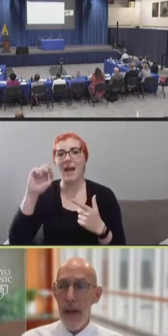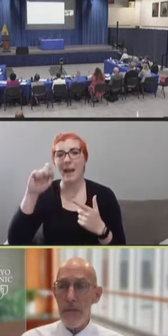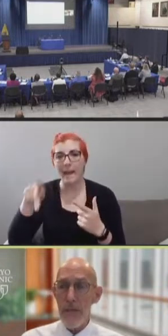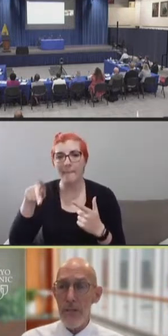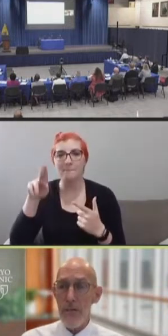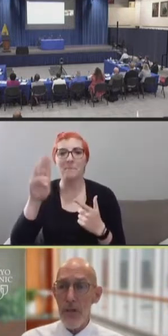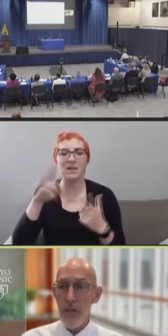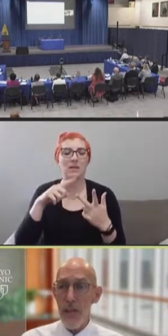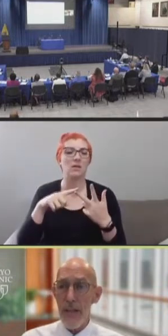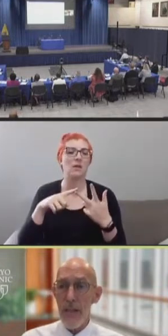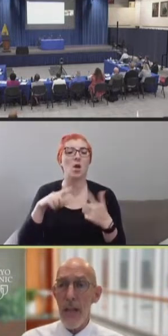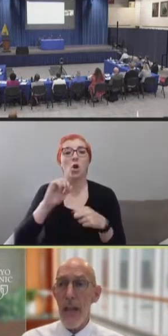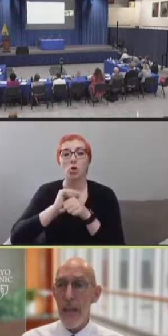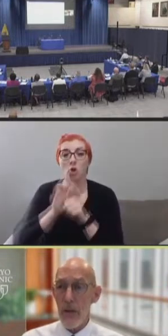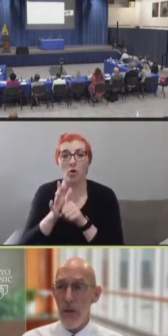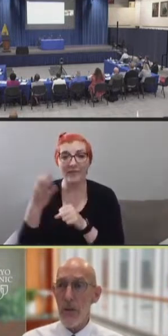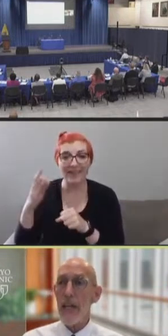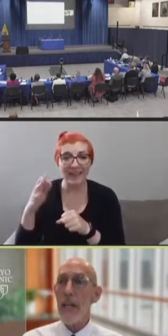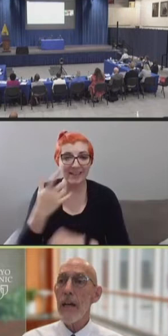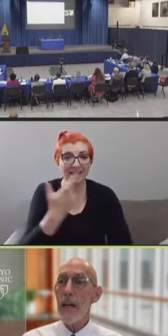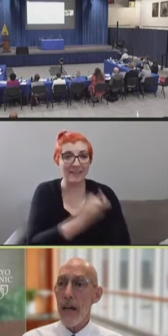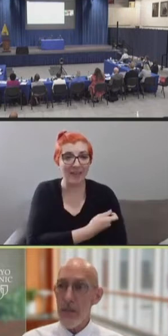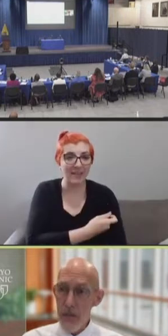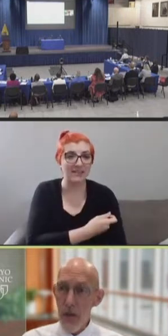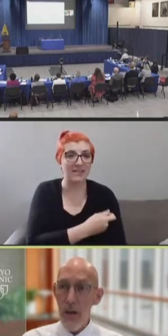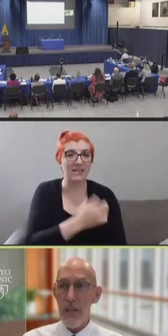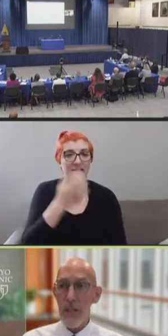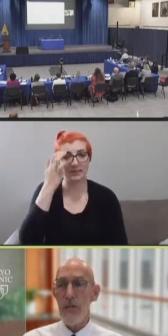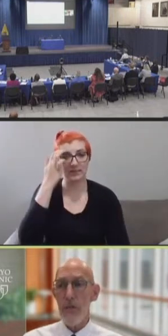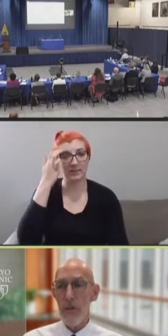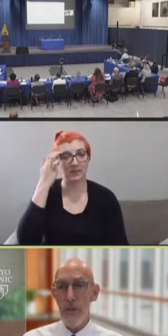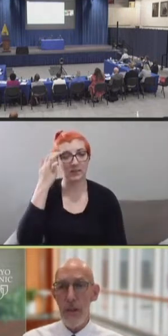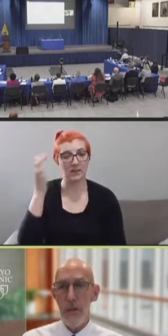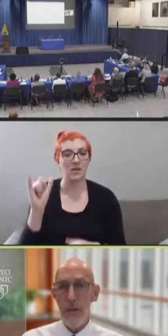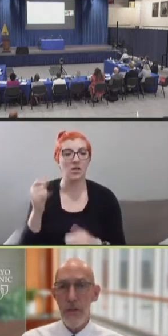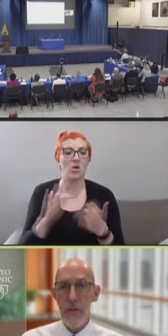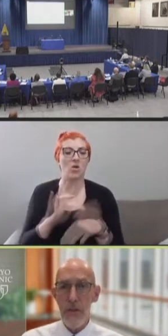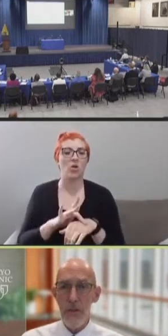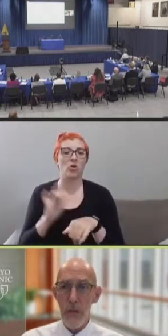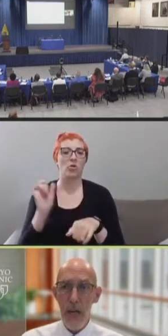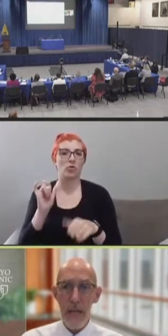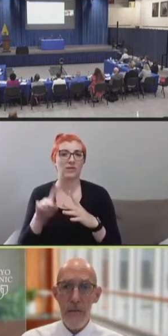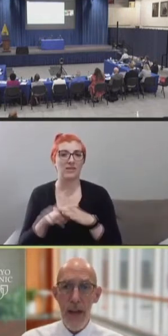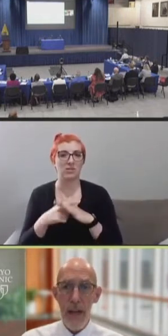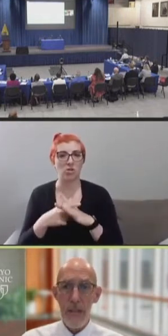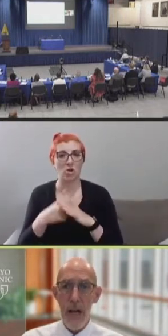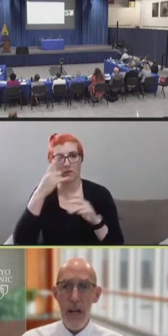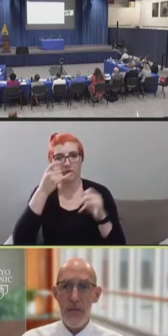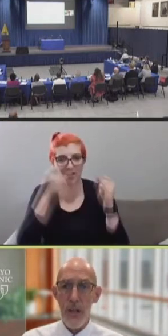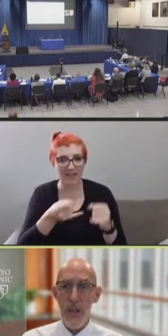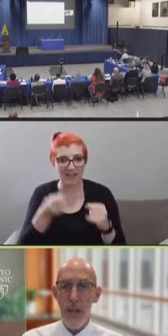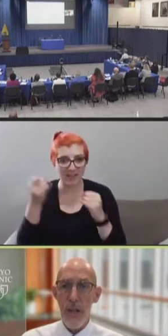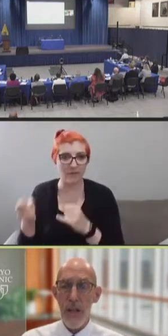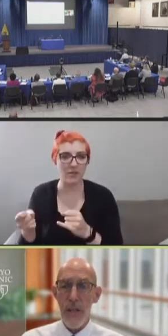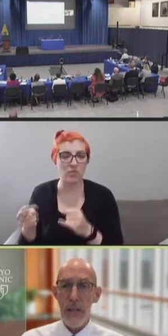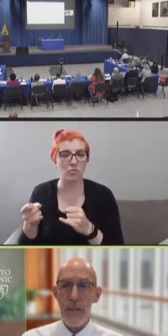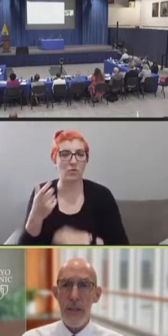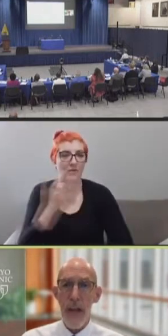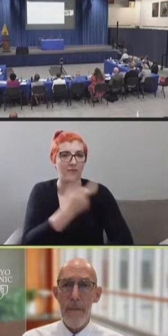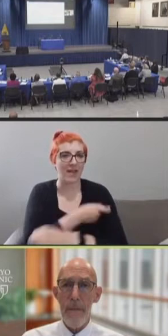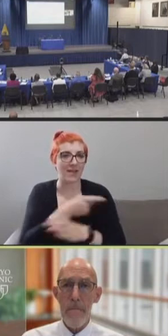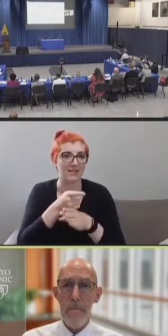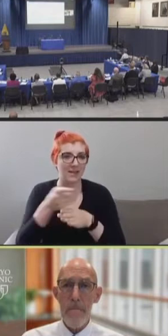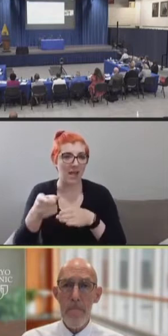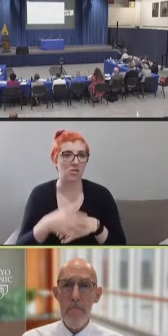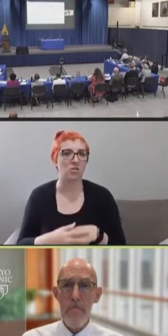COVID-19 vaccines, just as an early start into the field of individualized vaccinology. Next